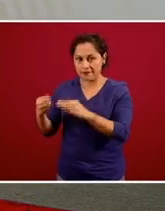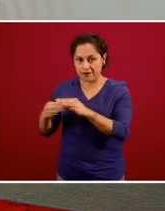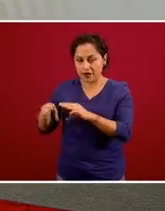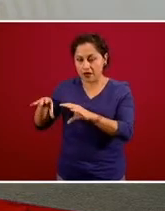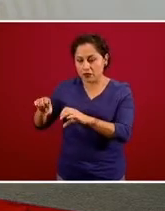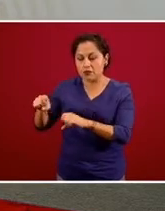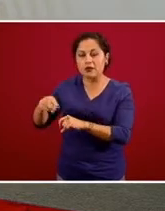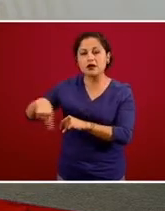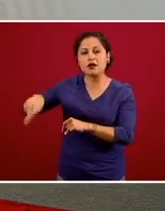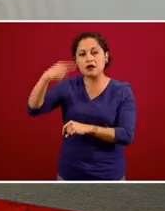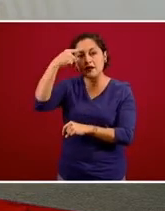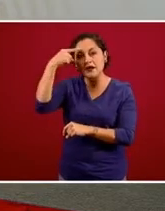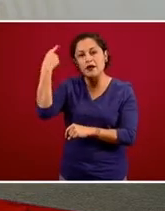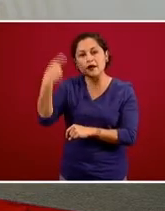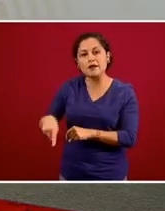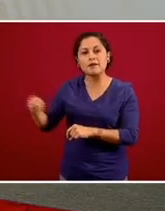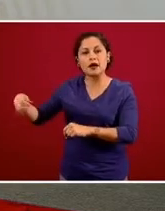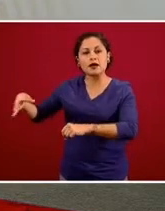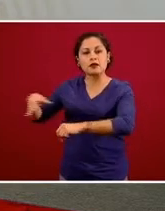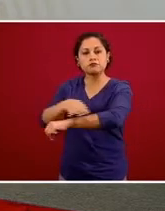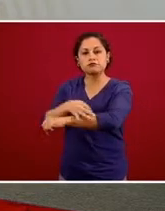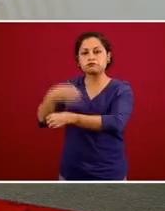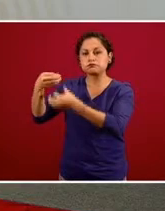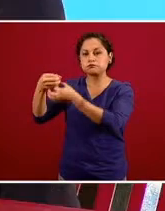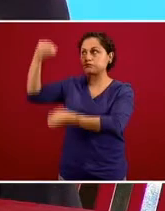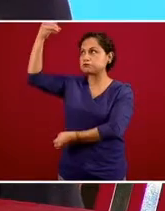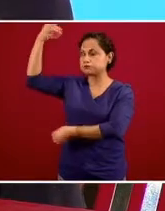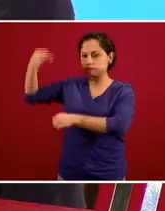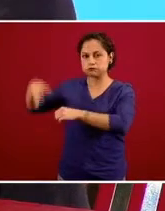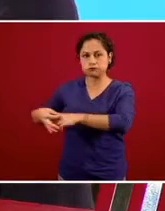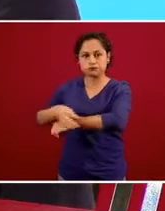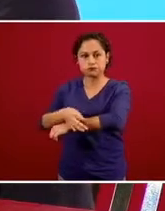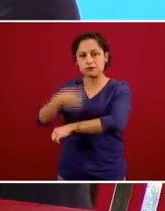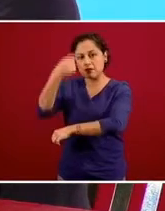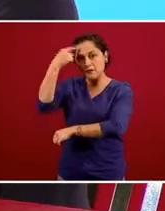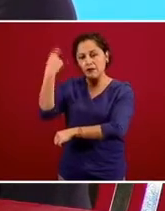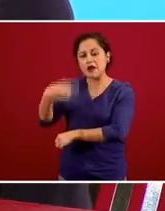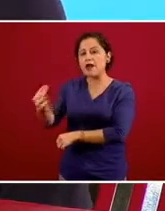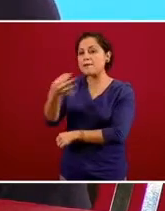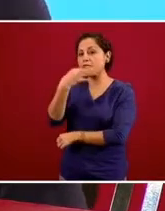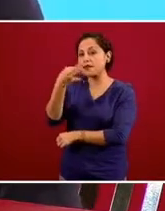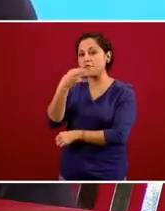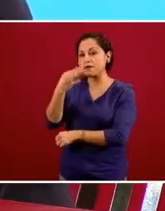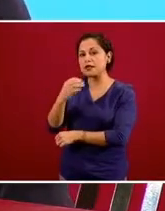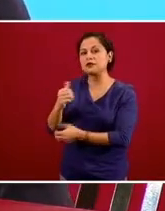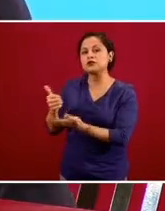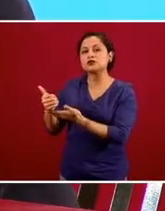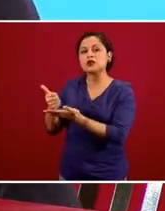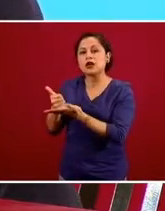at least 4 or 5 per patient, so they can be constantly receiving